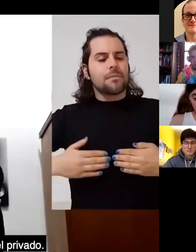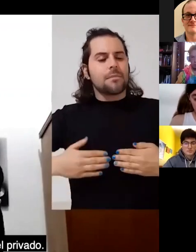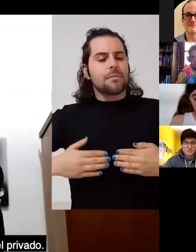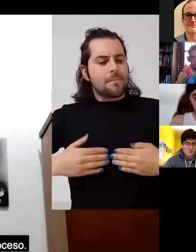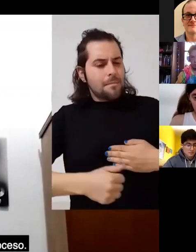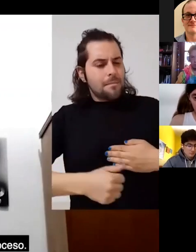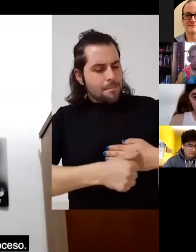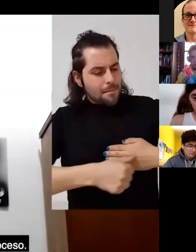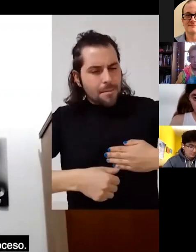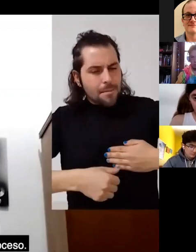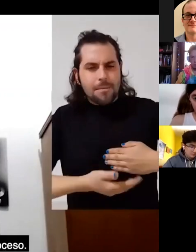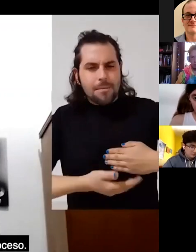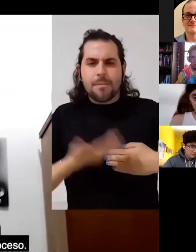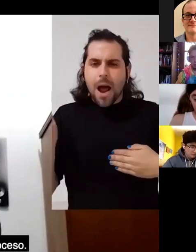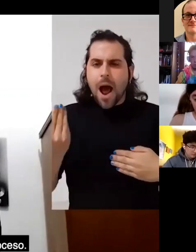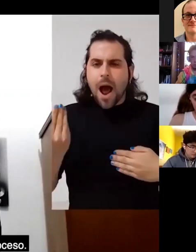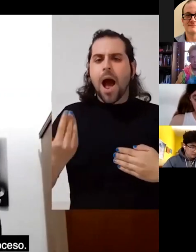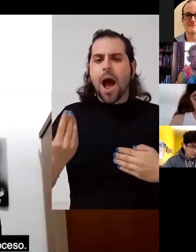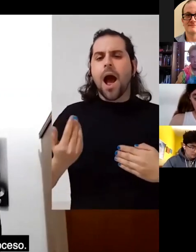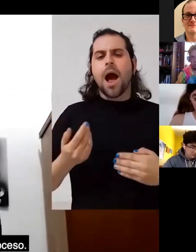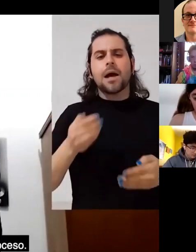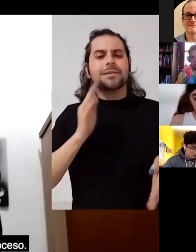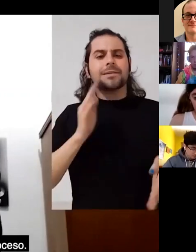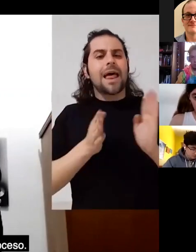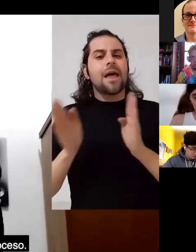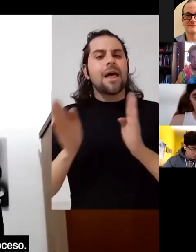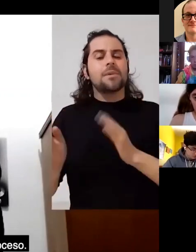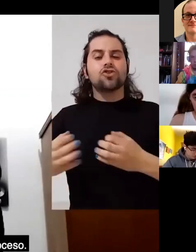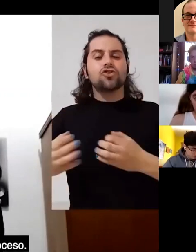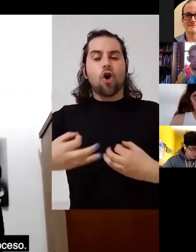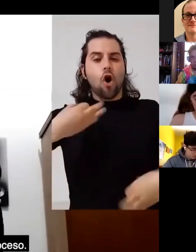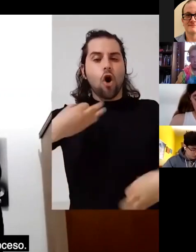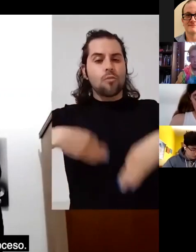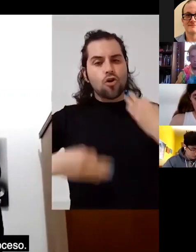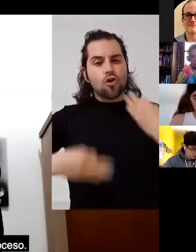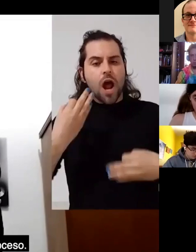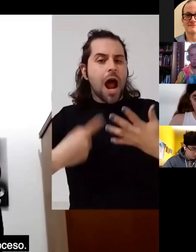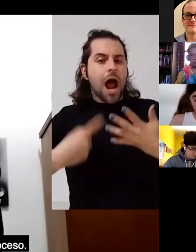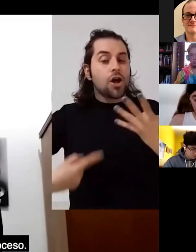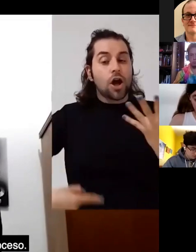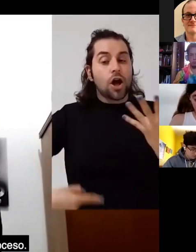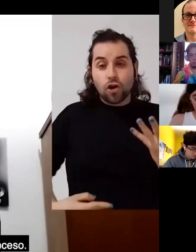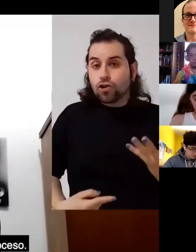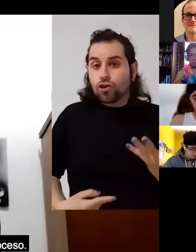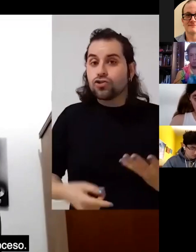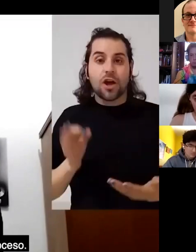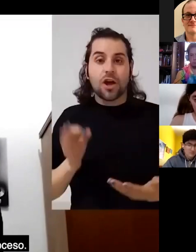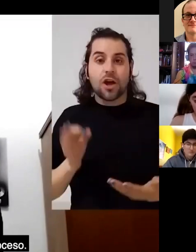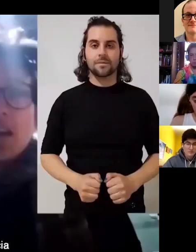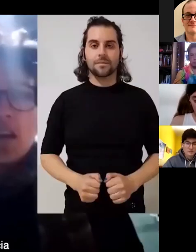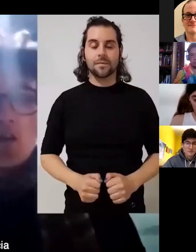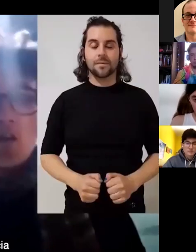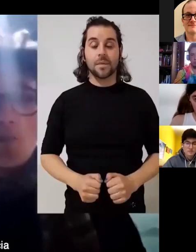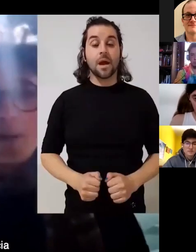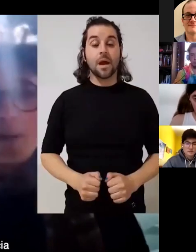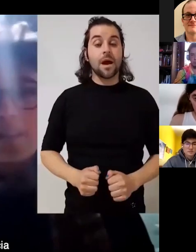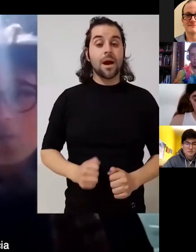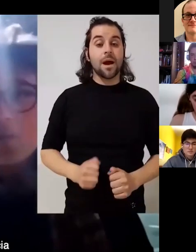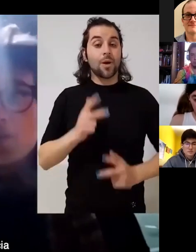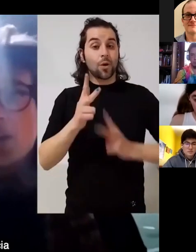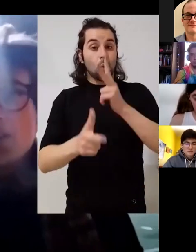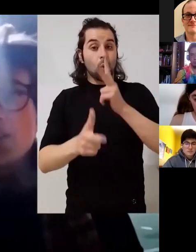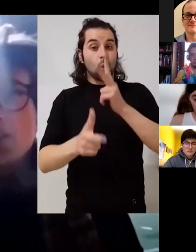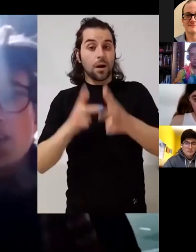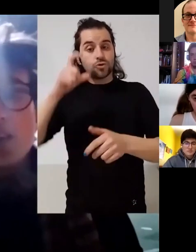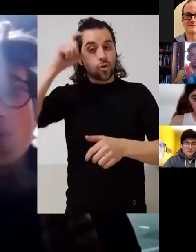process I need, and this can take place in the public or the private system. So this is still